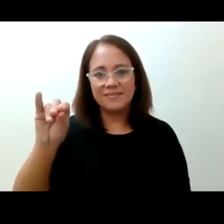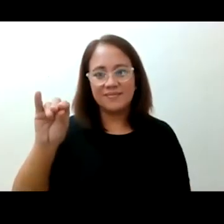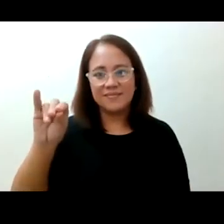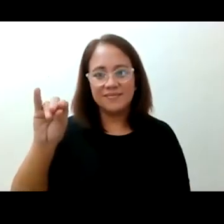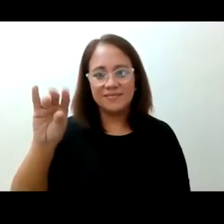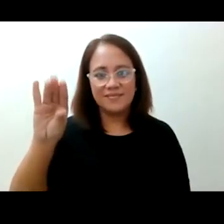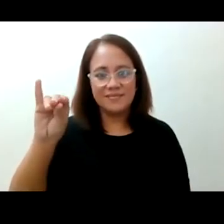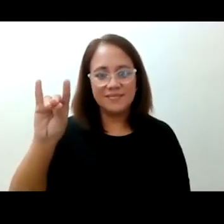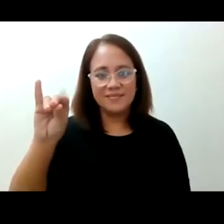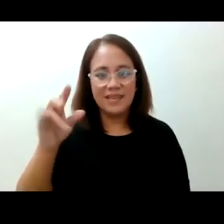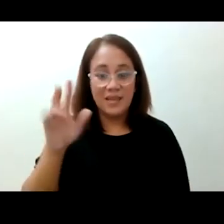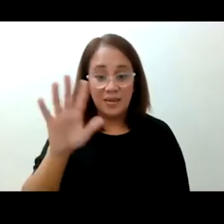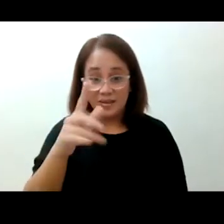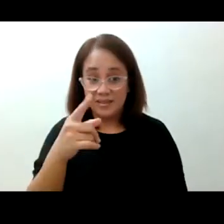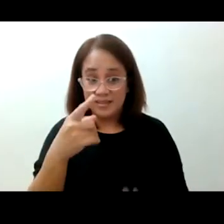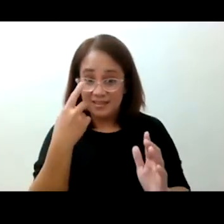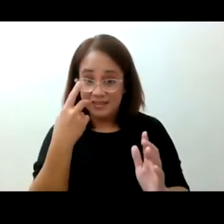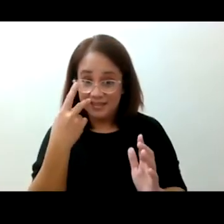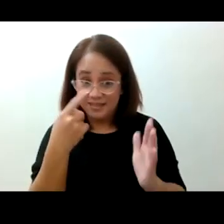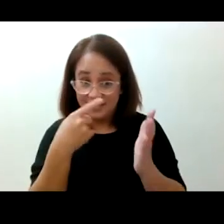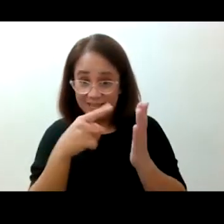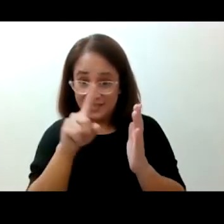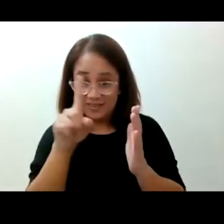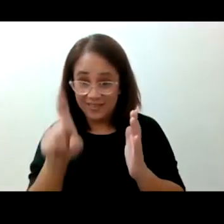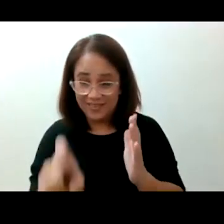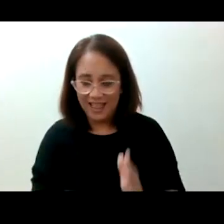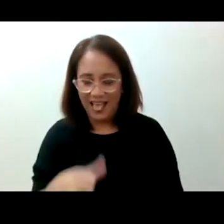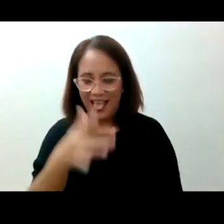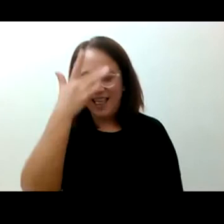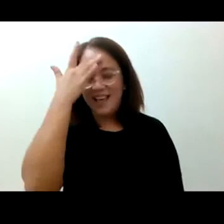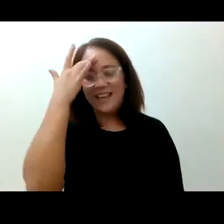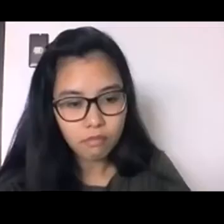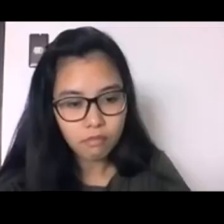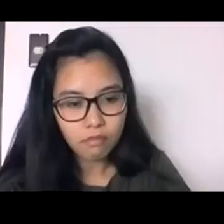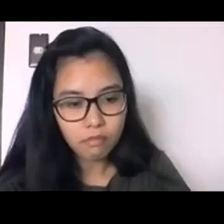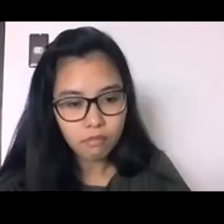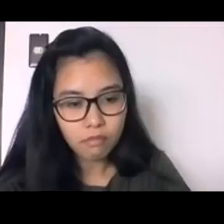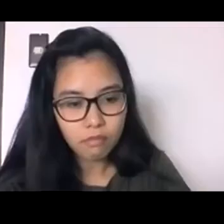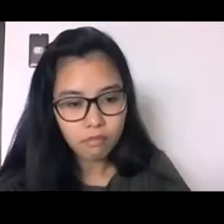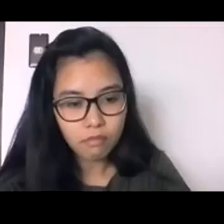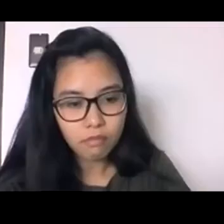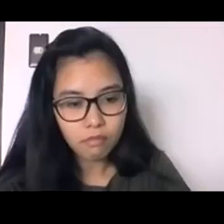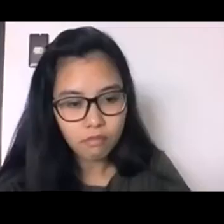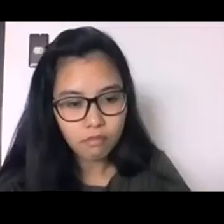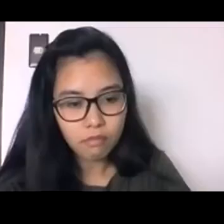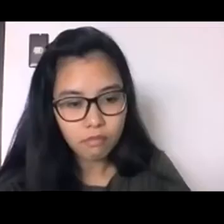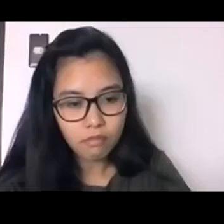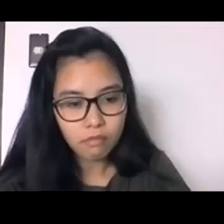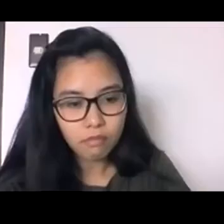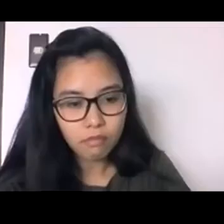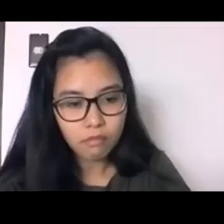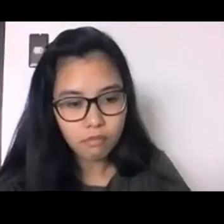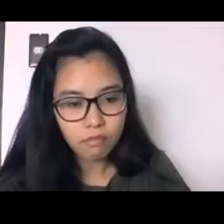Okay, let me go back and see the question. I forgot what C is, but let's take a look at lesson 5.